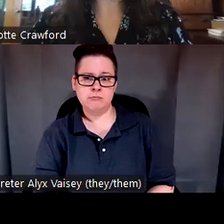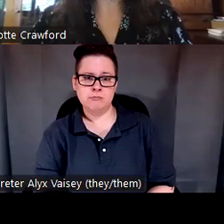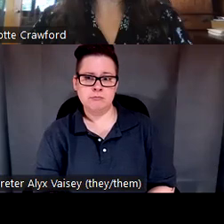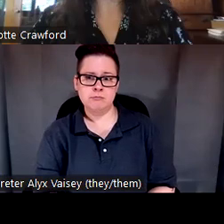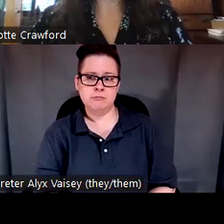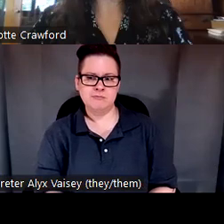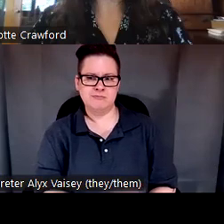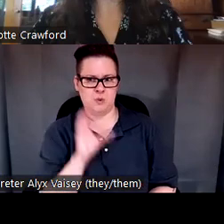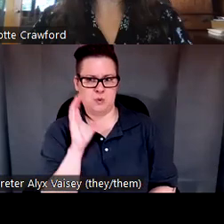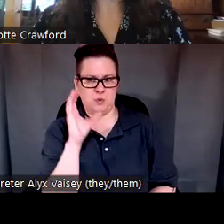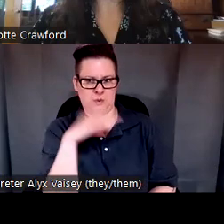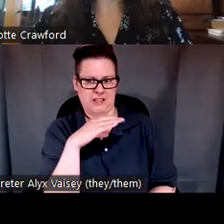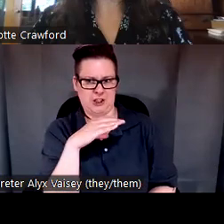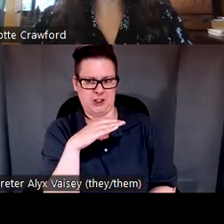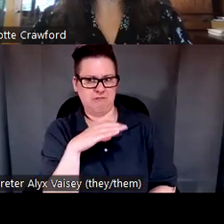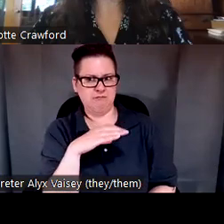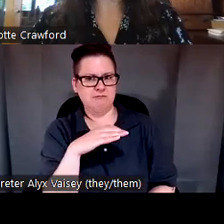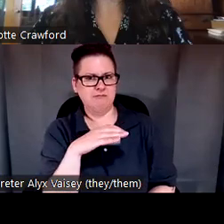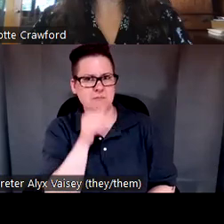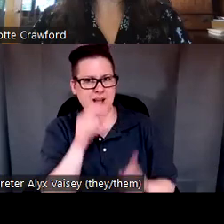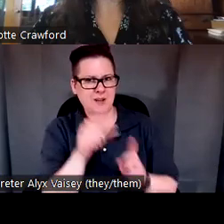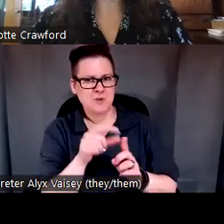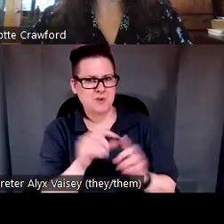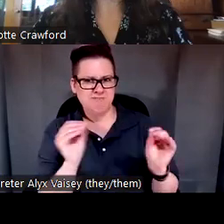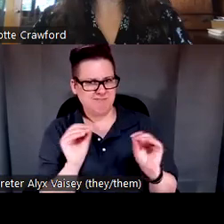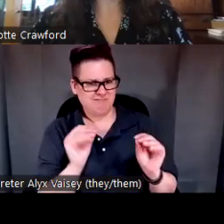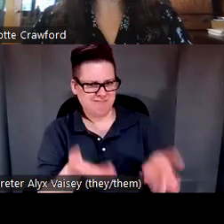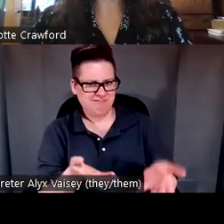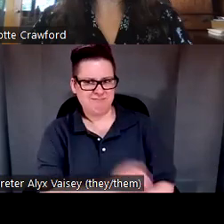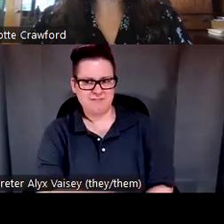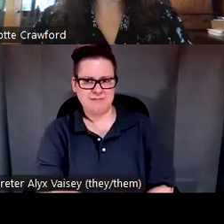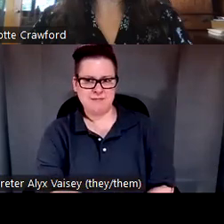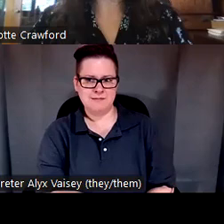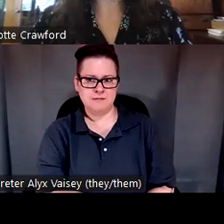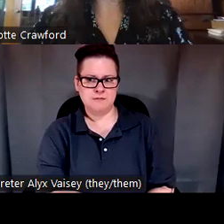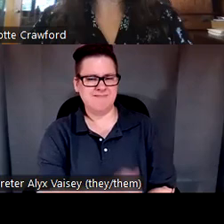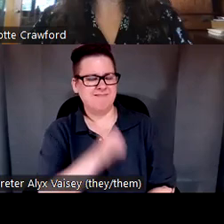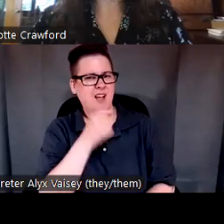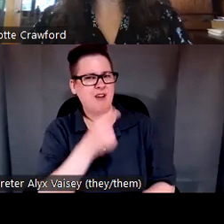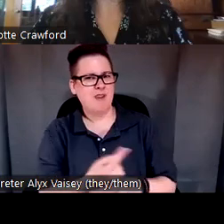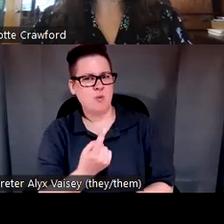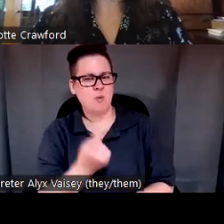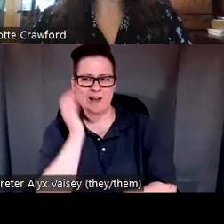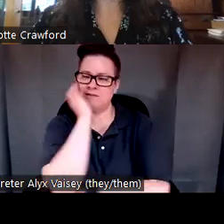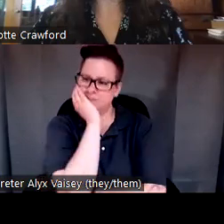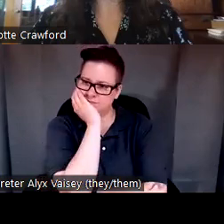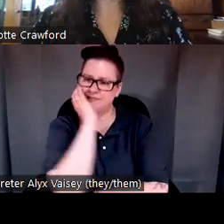which is weird because I don't have this password protected. And it's not the right one. Oh, dang